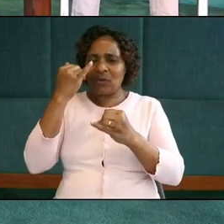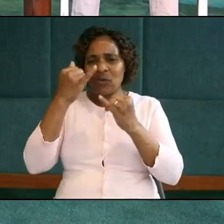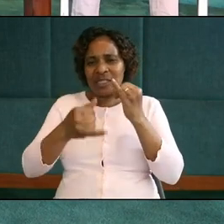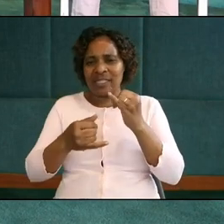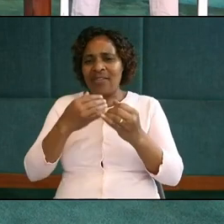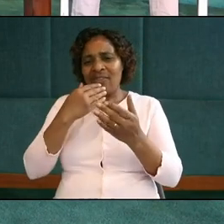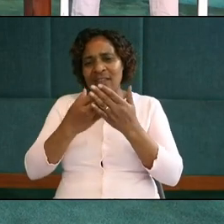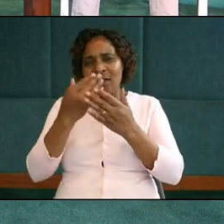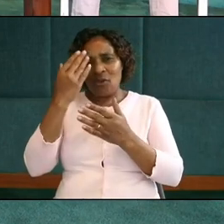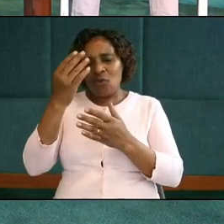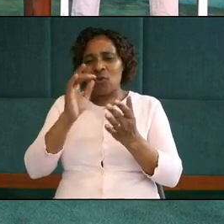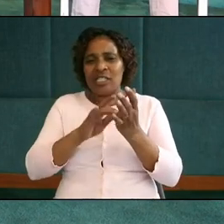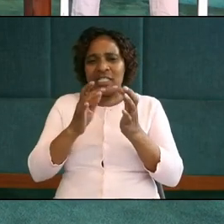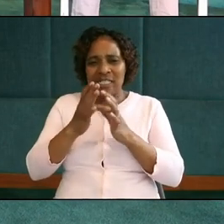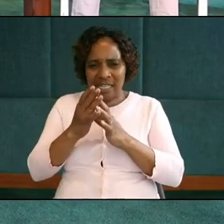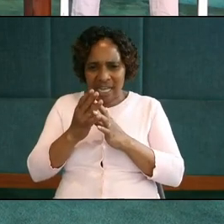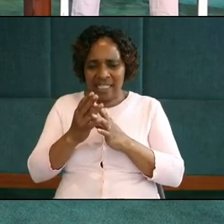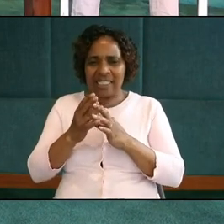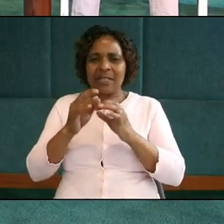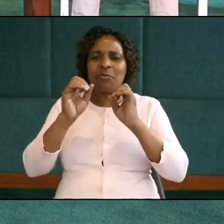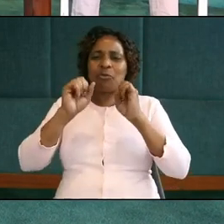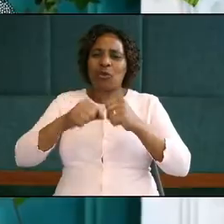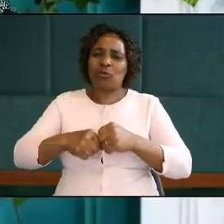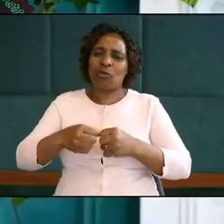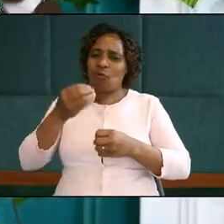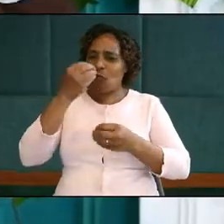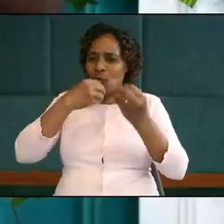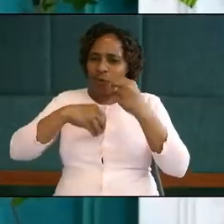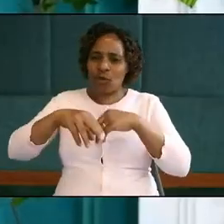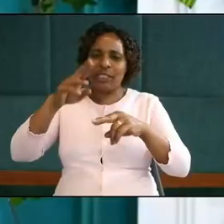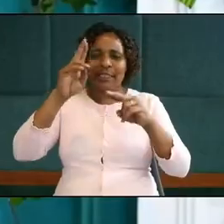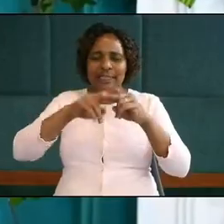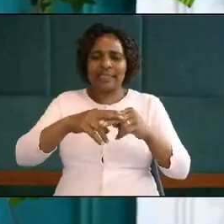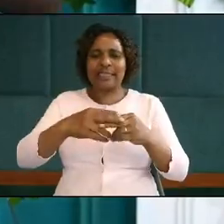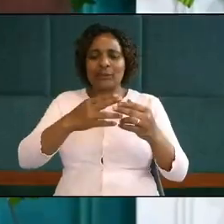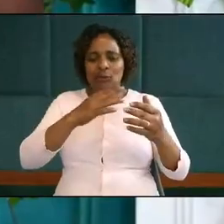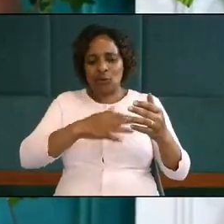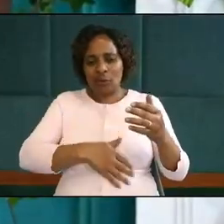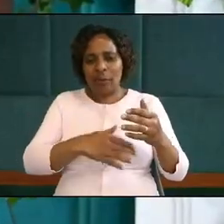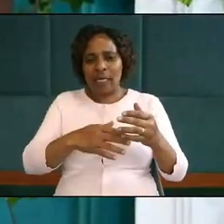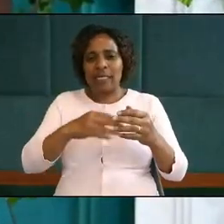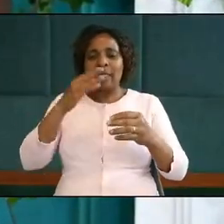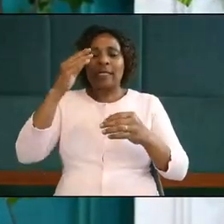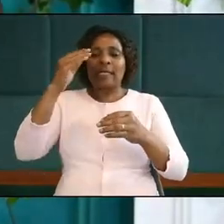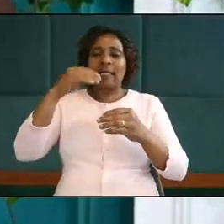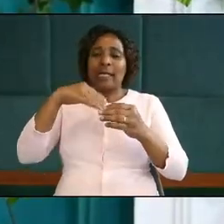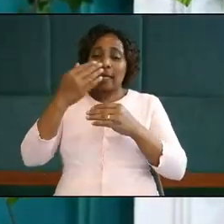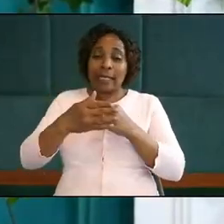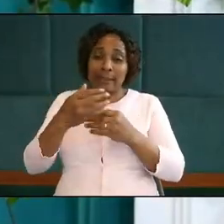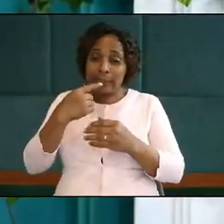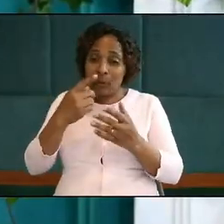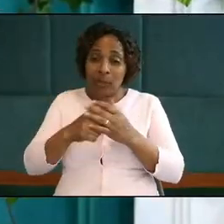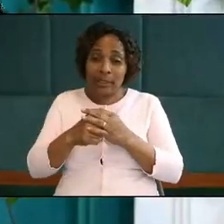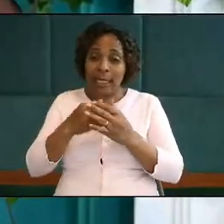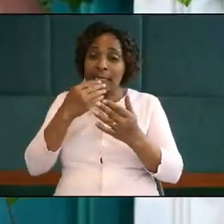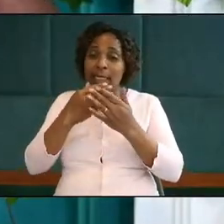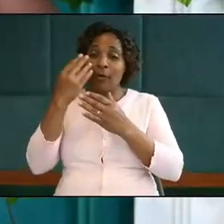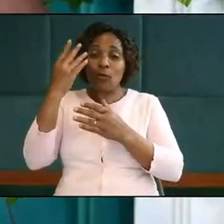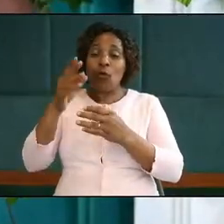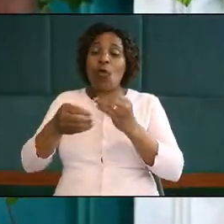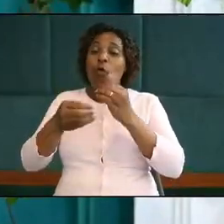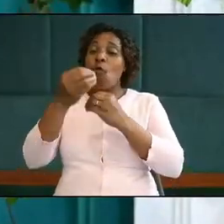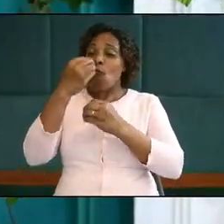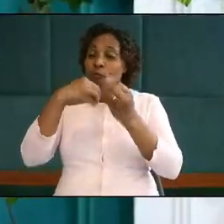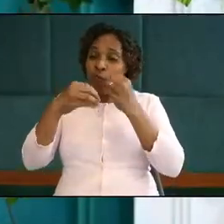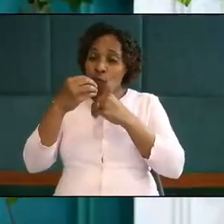thank you, Jesus. Please bless the food as it sits in my stomach. Yeah. Or, you know, for the next meal, you're like, oh, I never prayed for the previous meal. So, thank you, God, for the food that